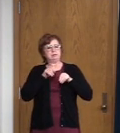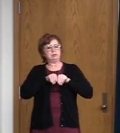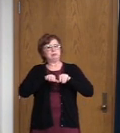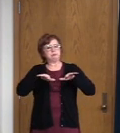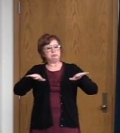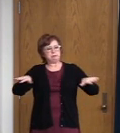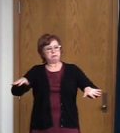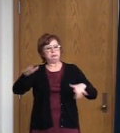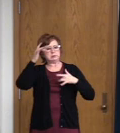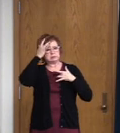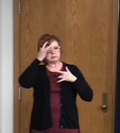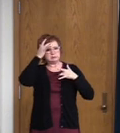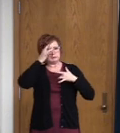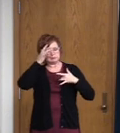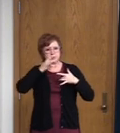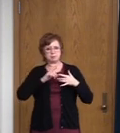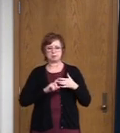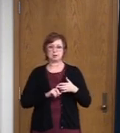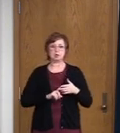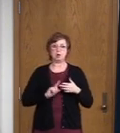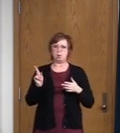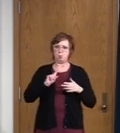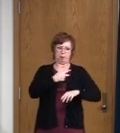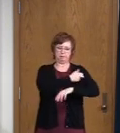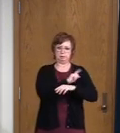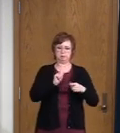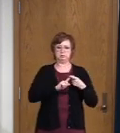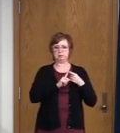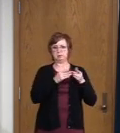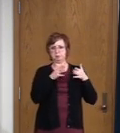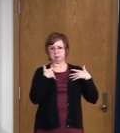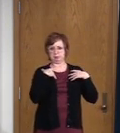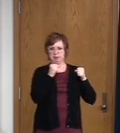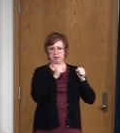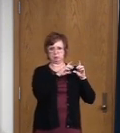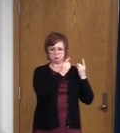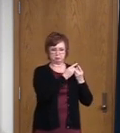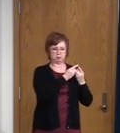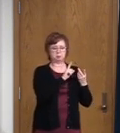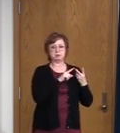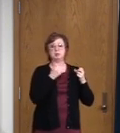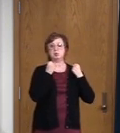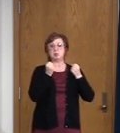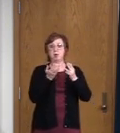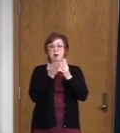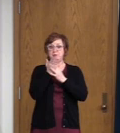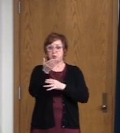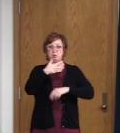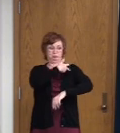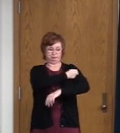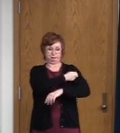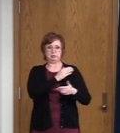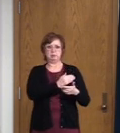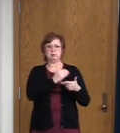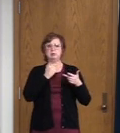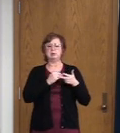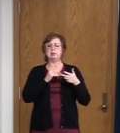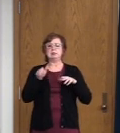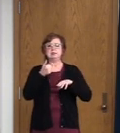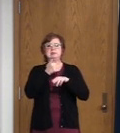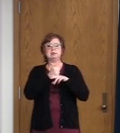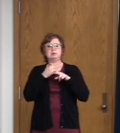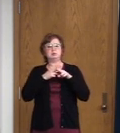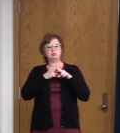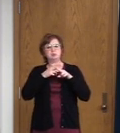get vaccinated: public health clinics, drive-through clinics, mobile clinics, pharmacies. We